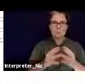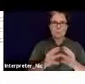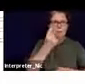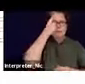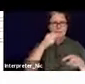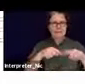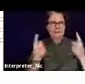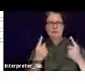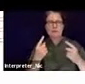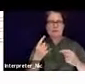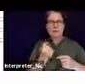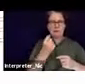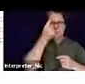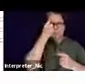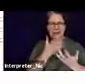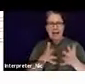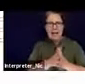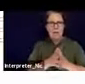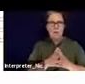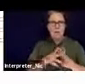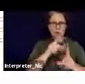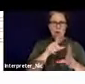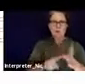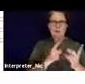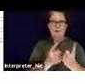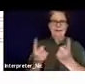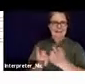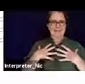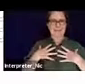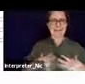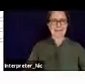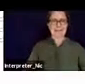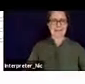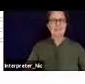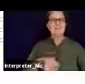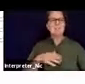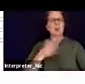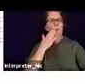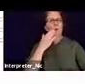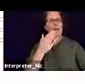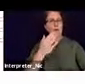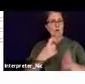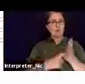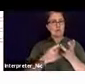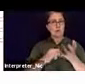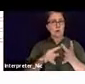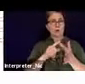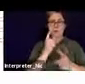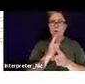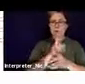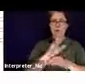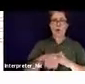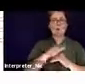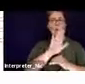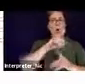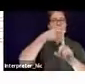ways to complete physical tasks. And when she talks about what her plus is, she talks about appearing calm and positive under pressure.